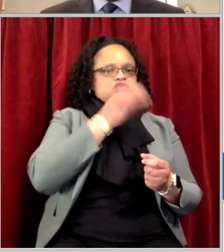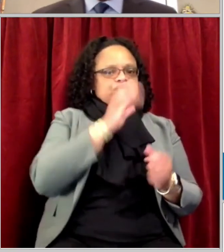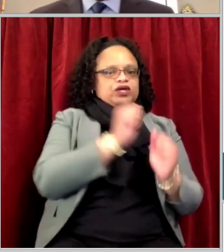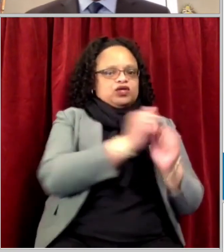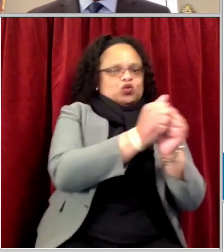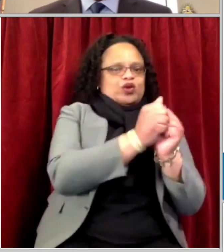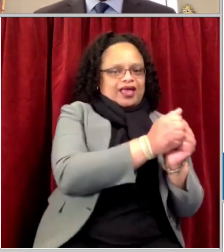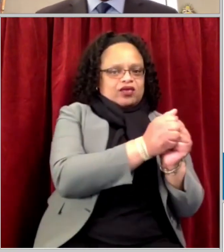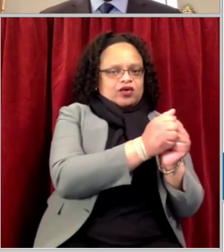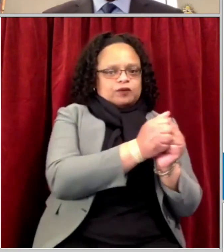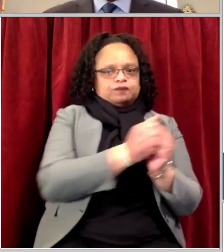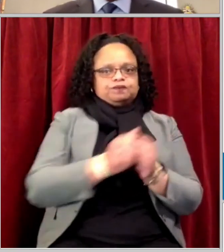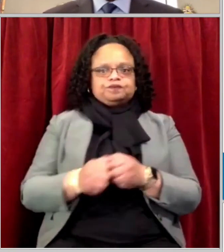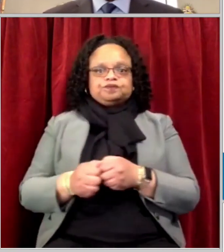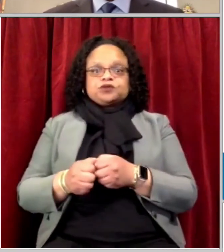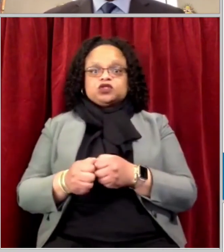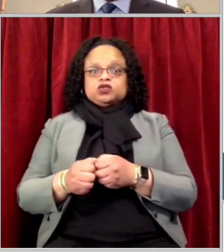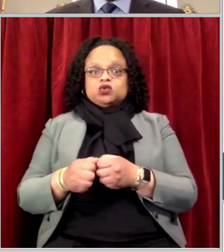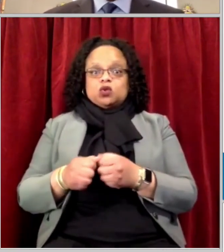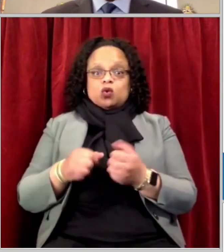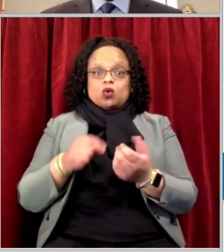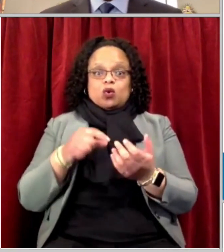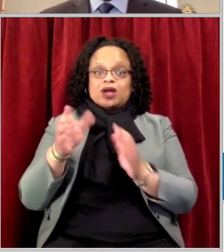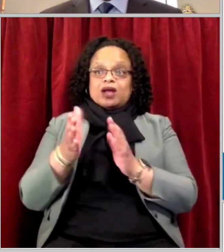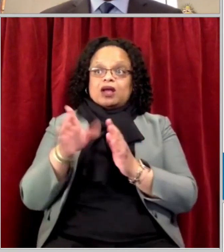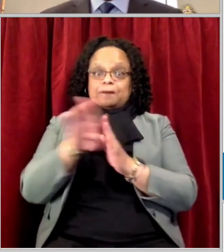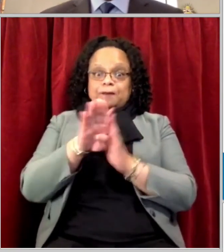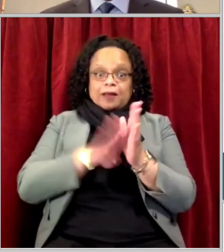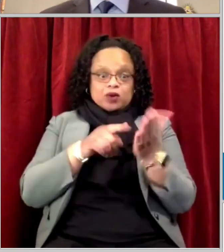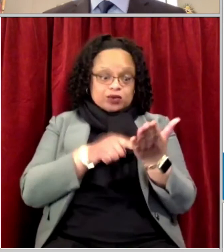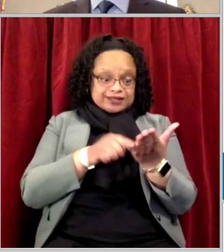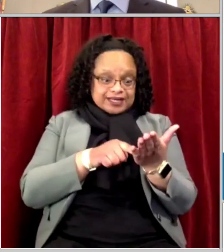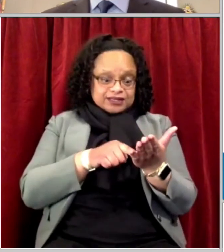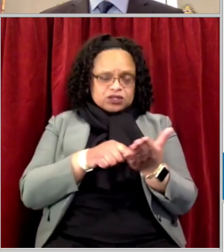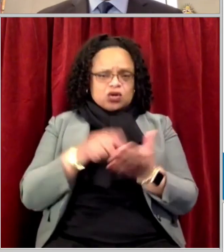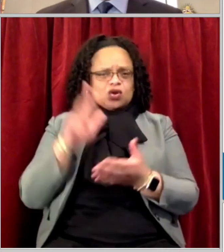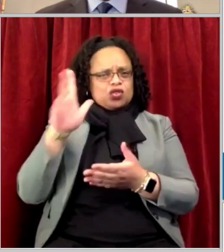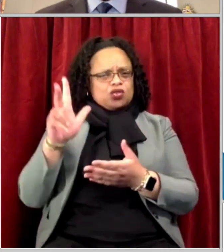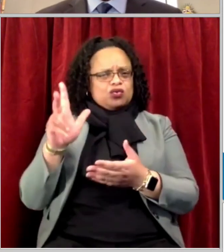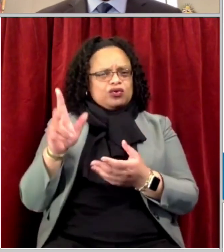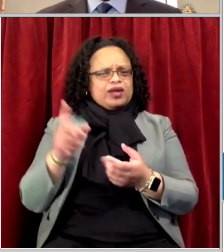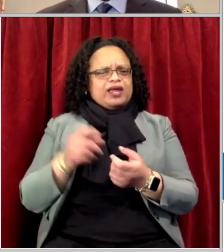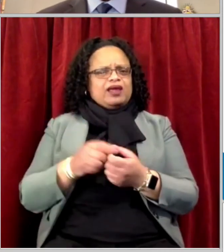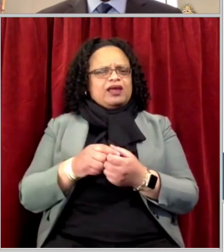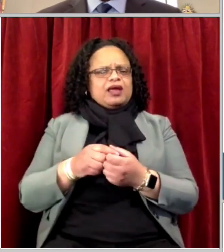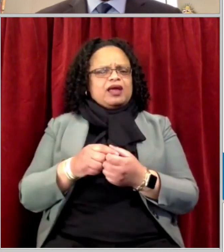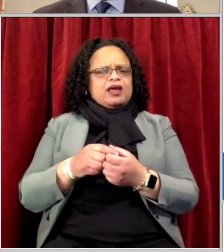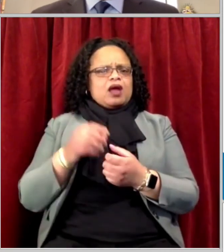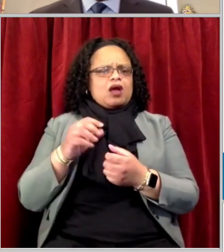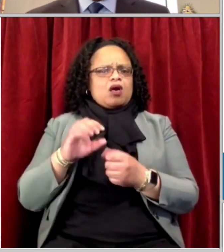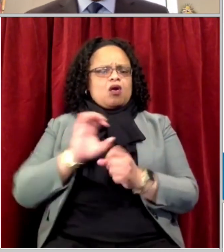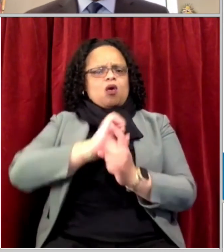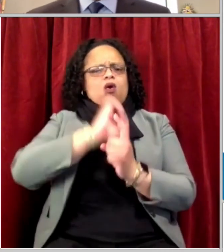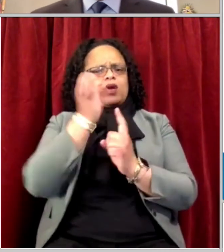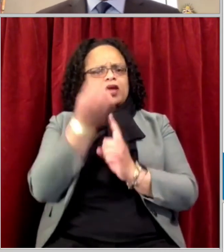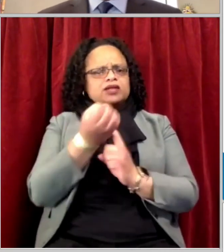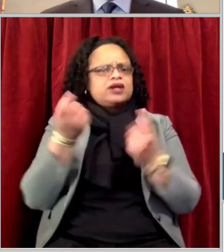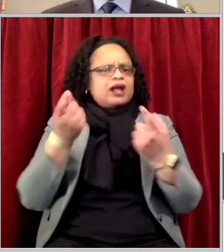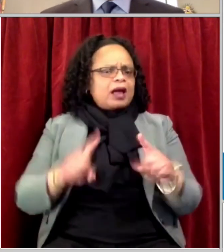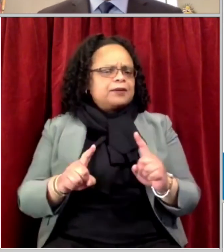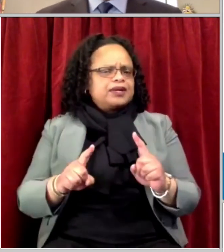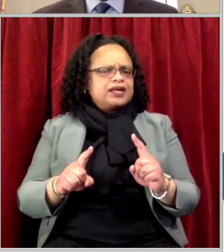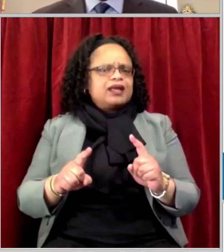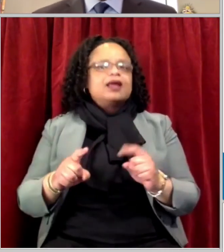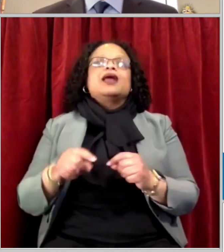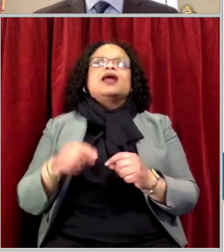And the scriptures said that in all these three occasions, God was present. The meal